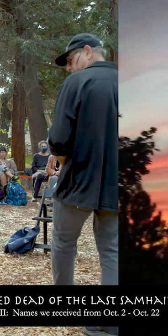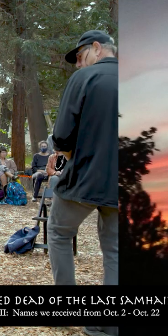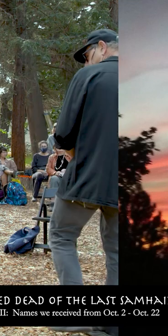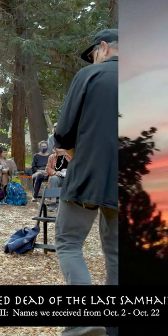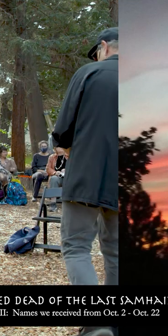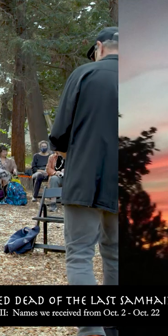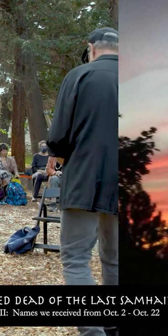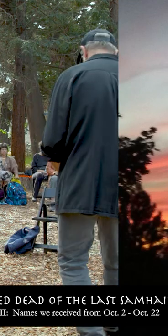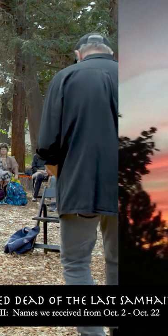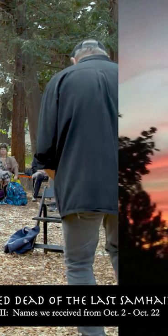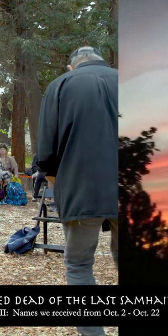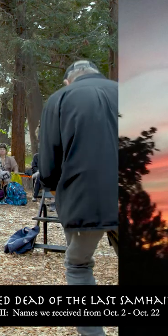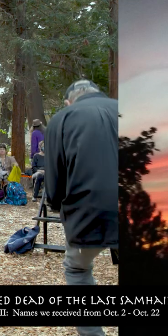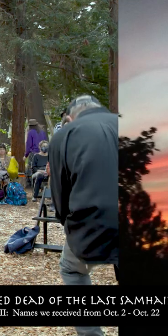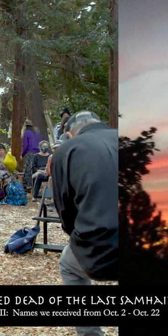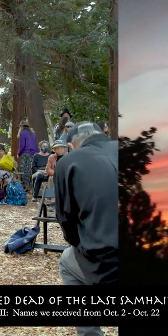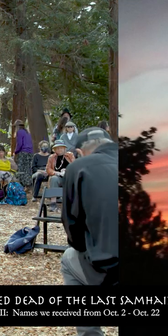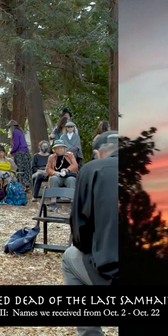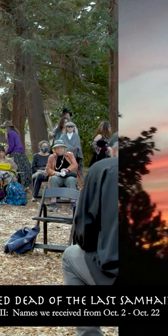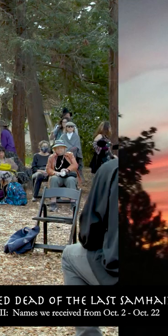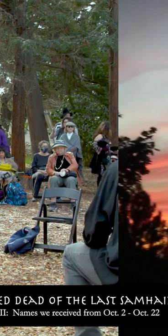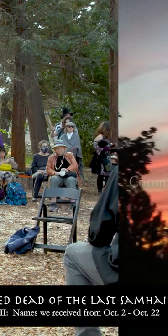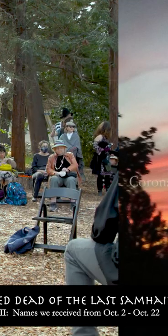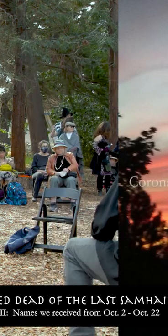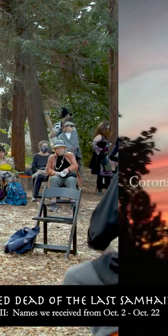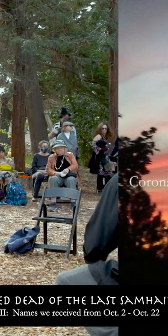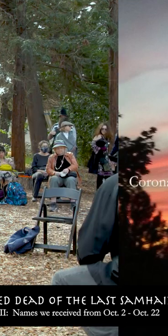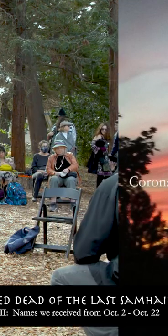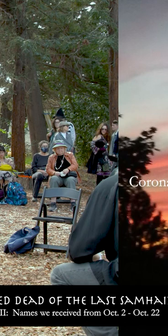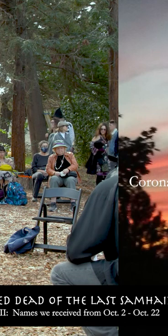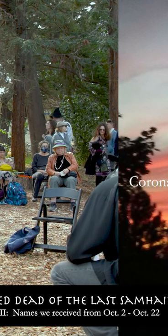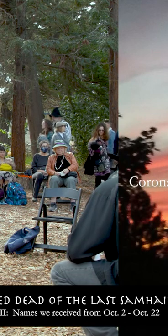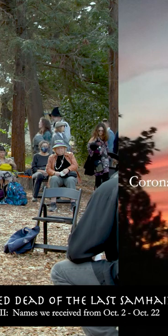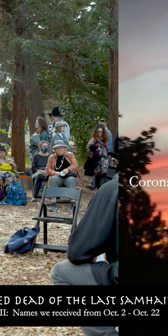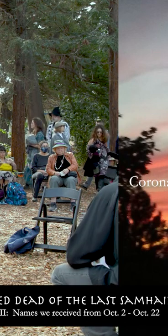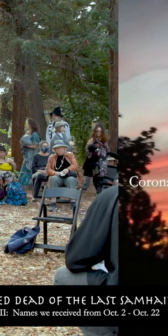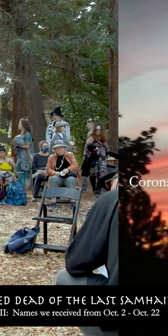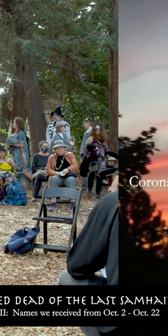What is remembered lives. Cheyenne Willie.